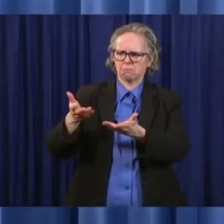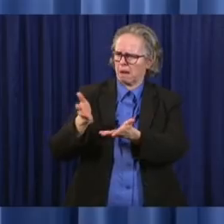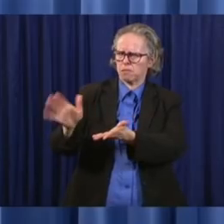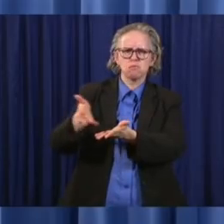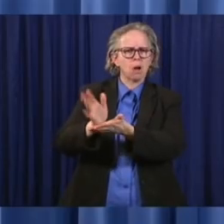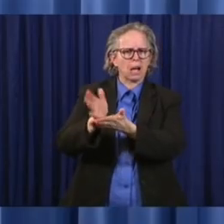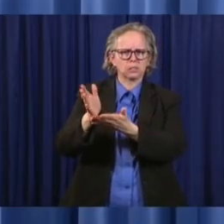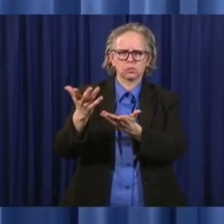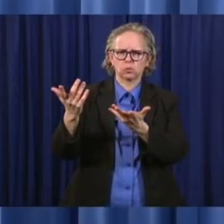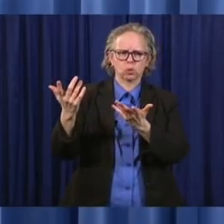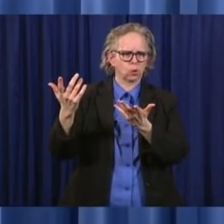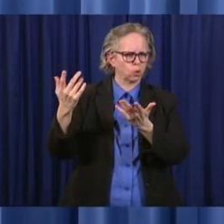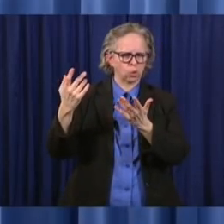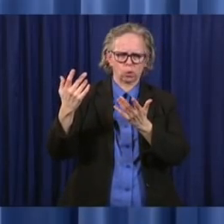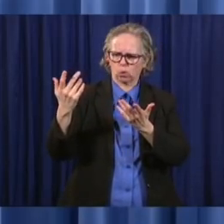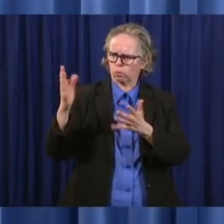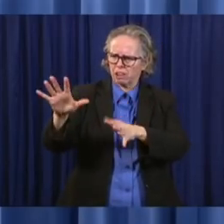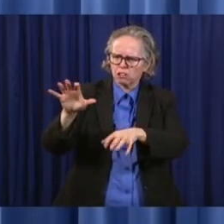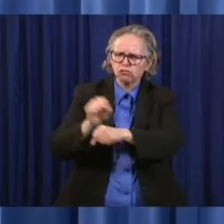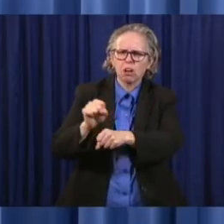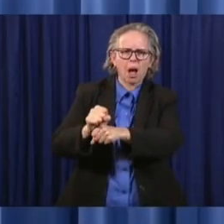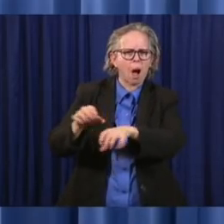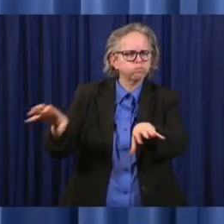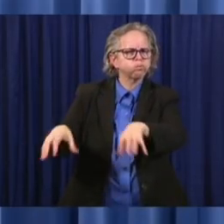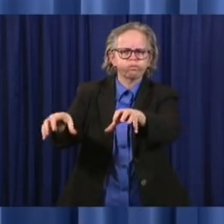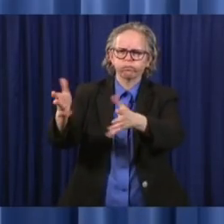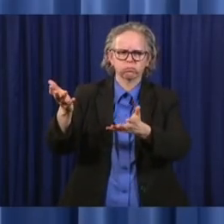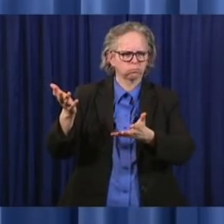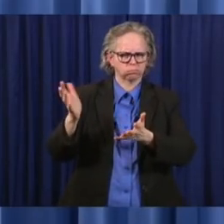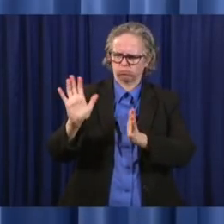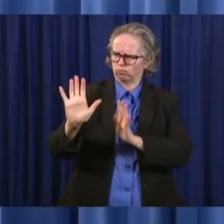it does, and that's fine.